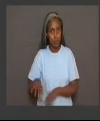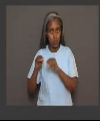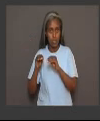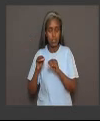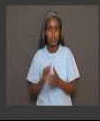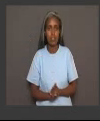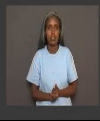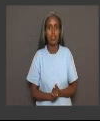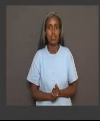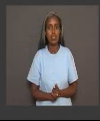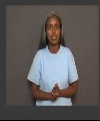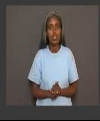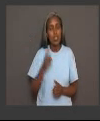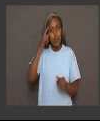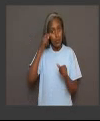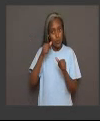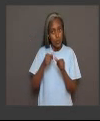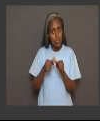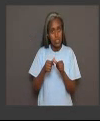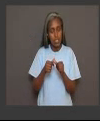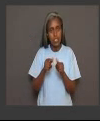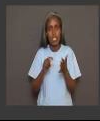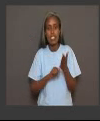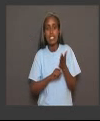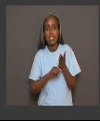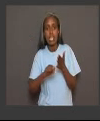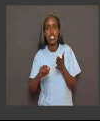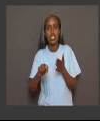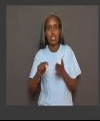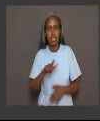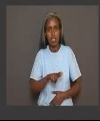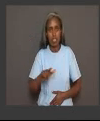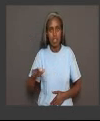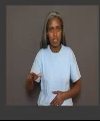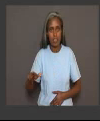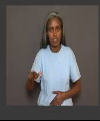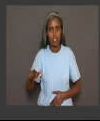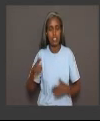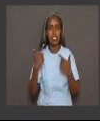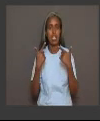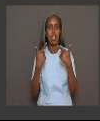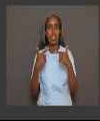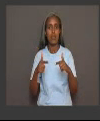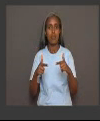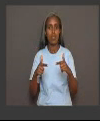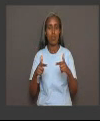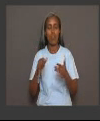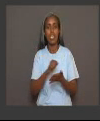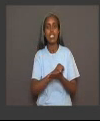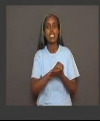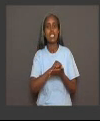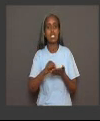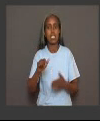Students, notice that the tangent line is the limit of the